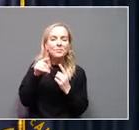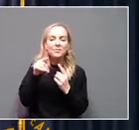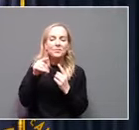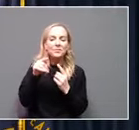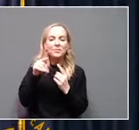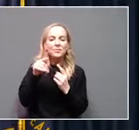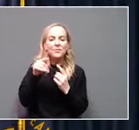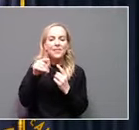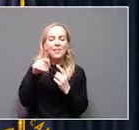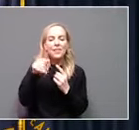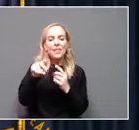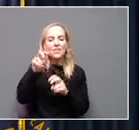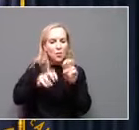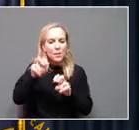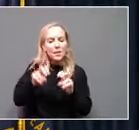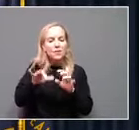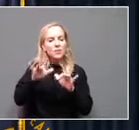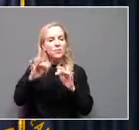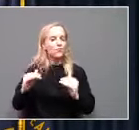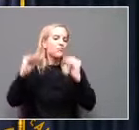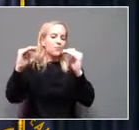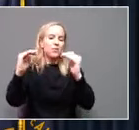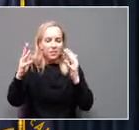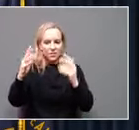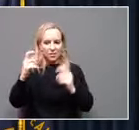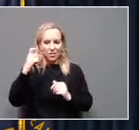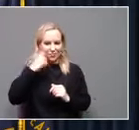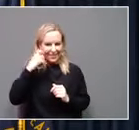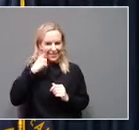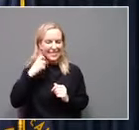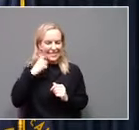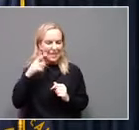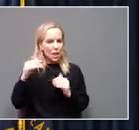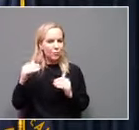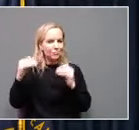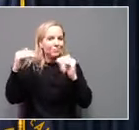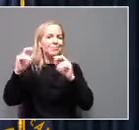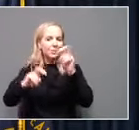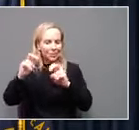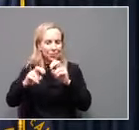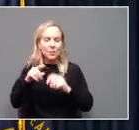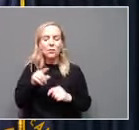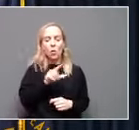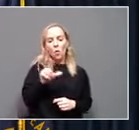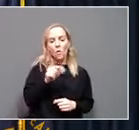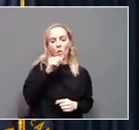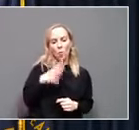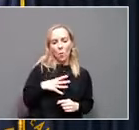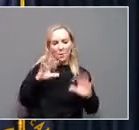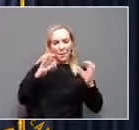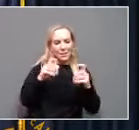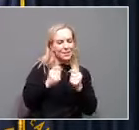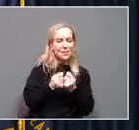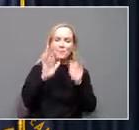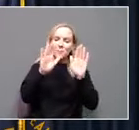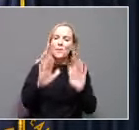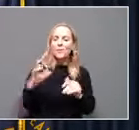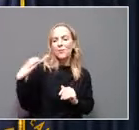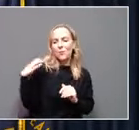conference and jump not too long ago. The Louisville women's basketball team, it was great having Coach Walls